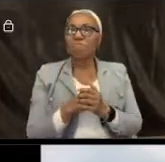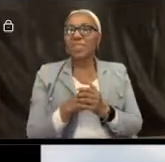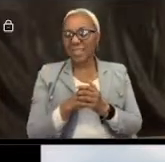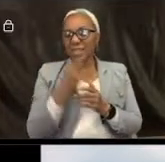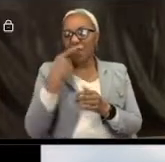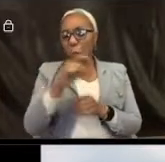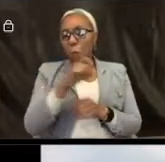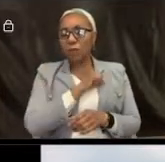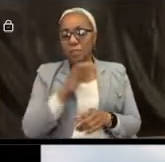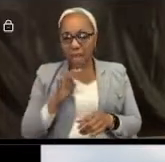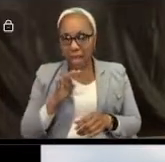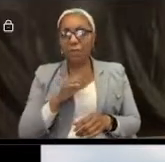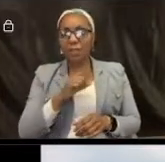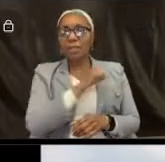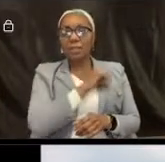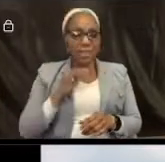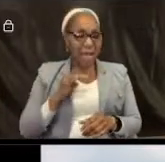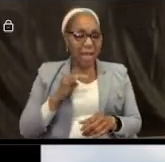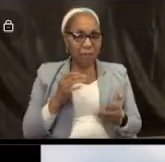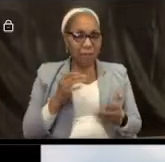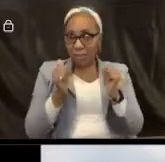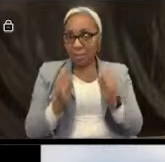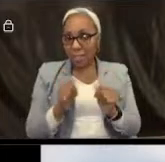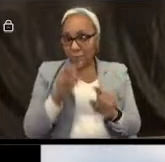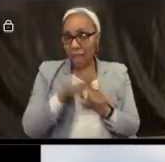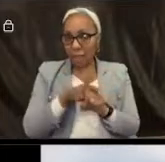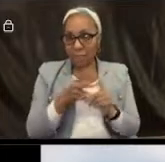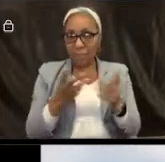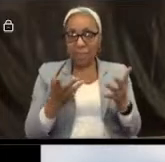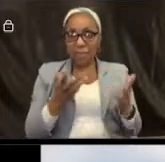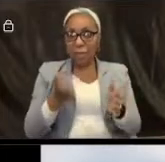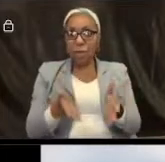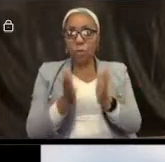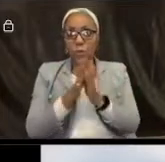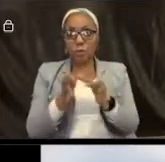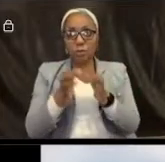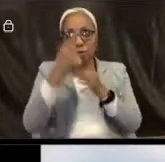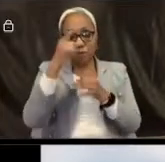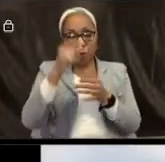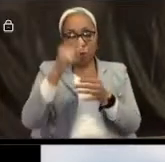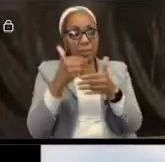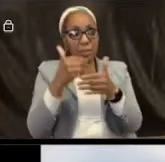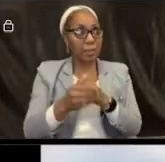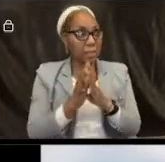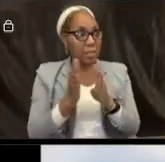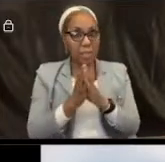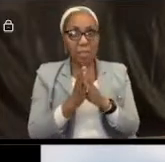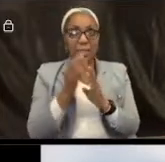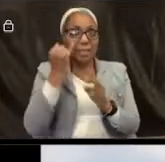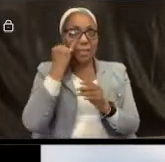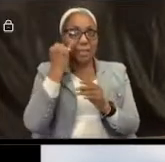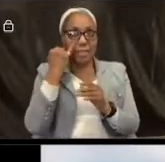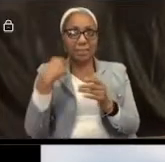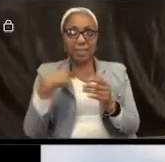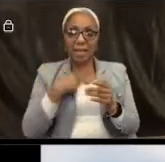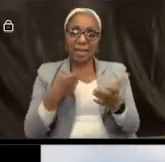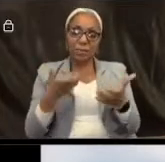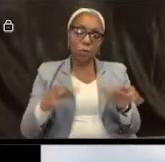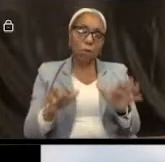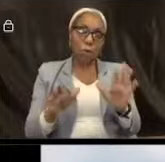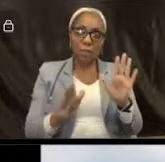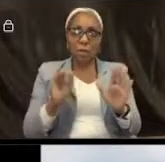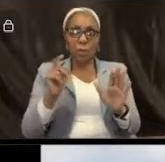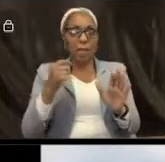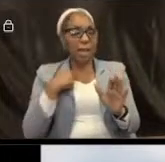staff. Staff, can the applicant request deferral for the next meeting? Just in case, I just don't want, I think this is a